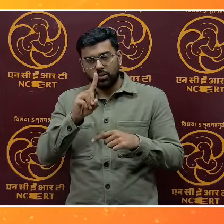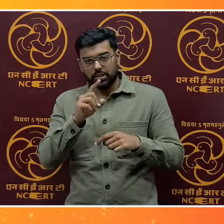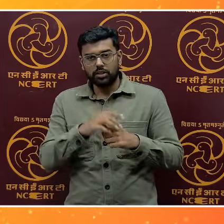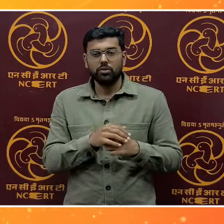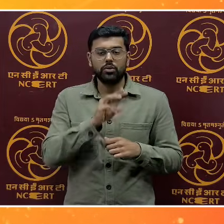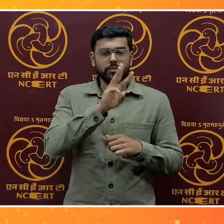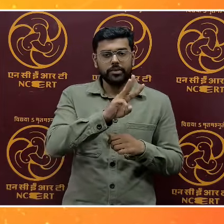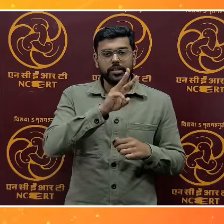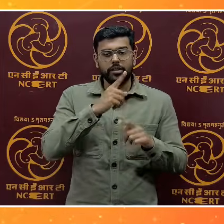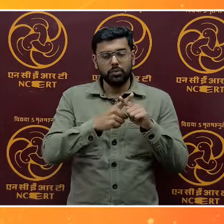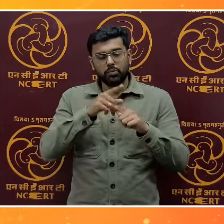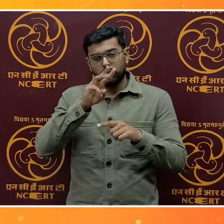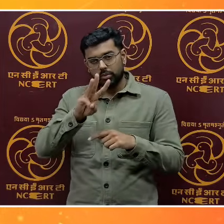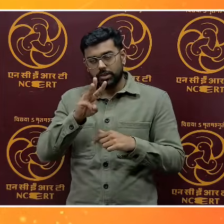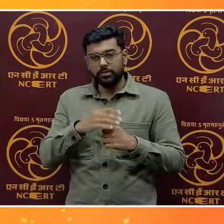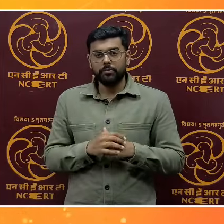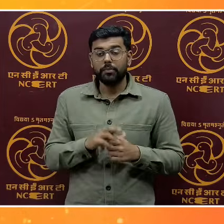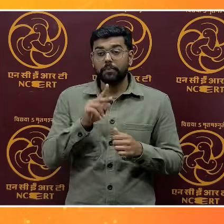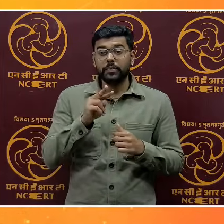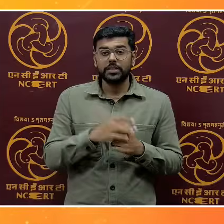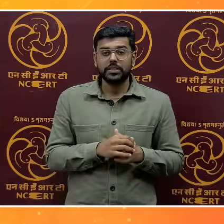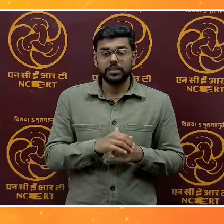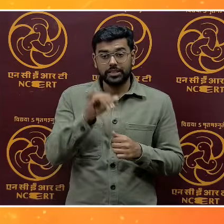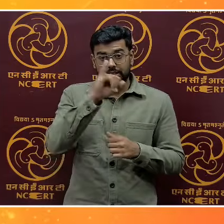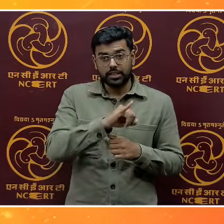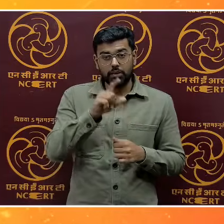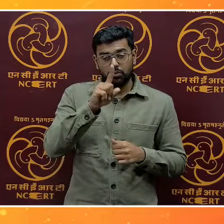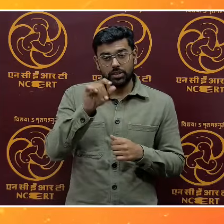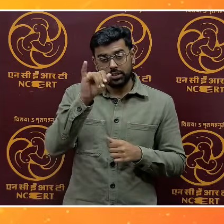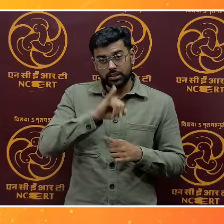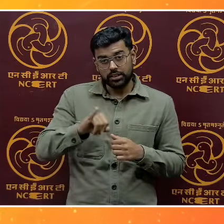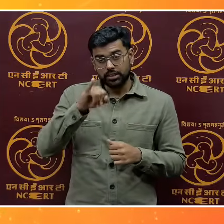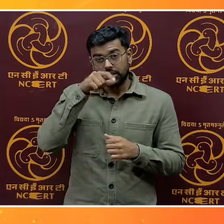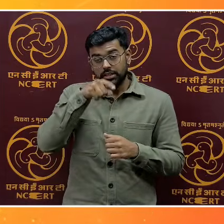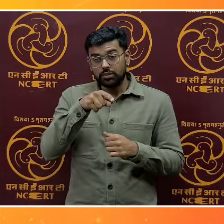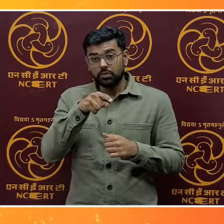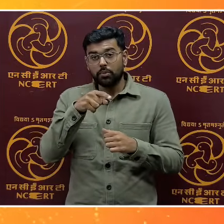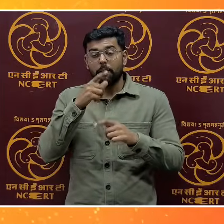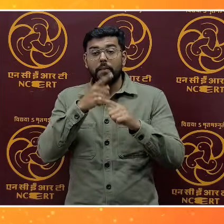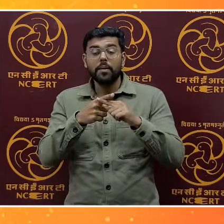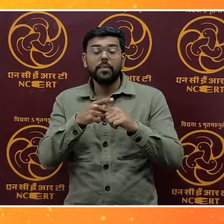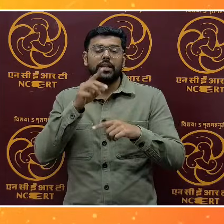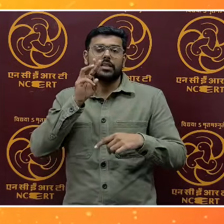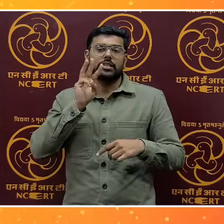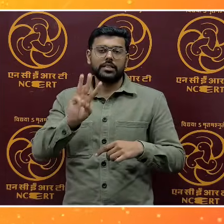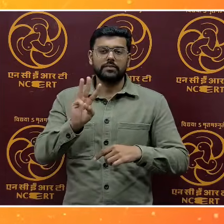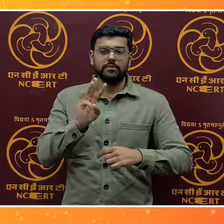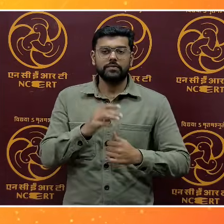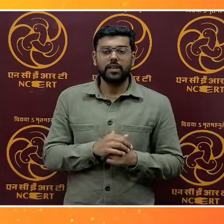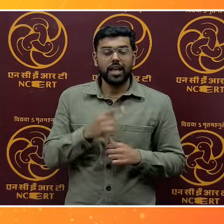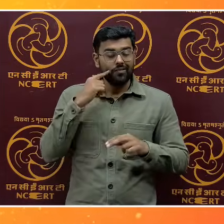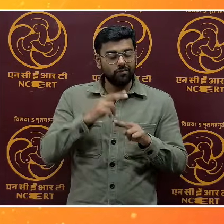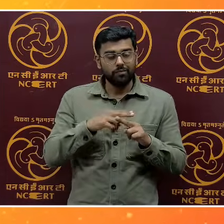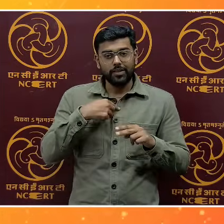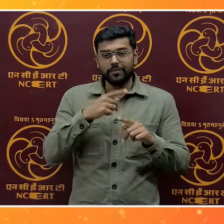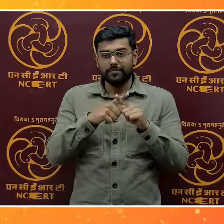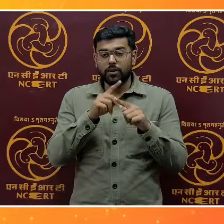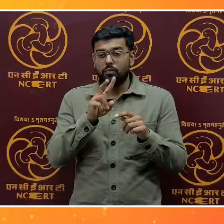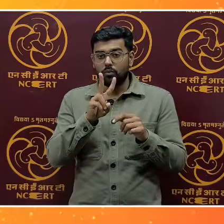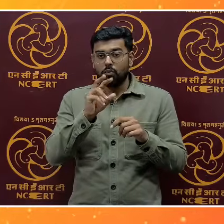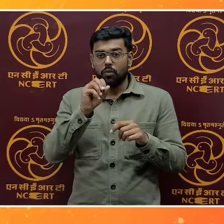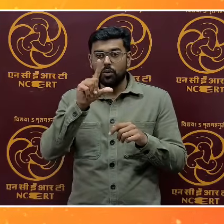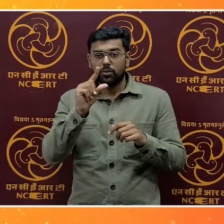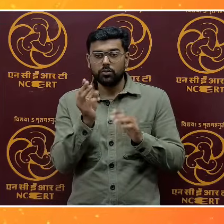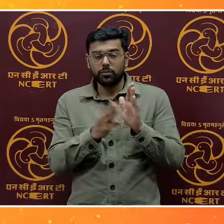threes are. That means I have to multiply 616 with 3. Now if I multiply, I will get the volume.